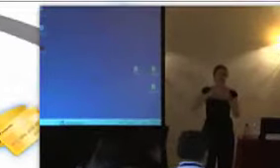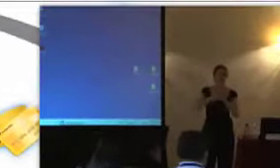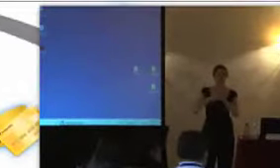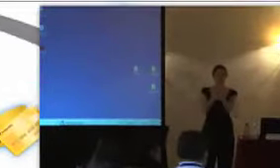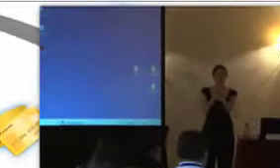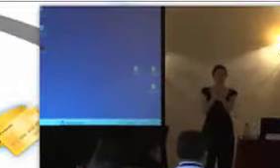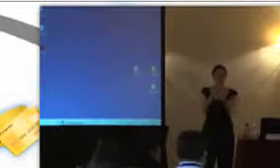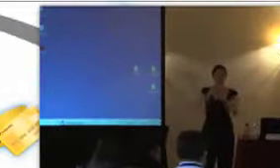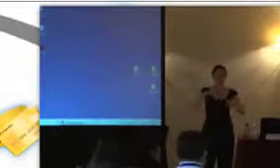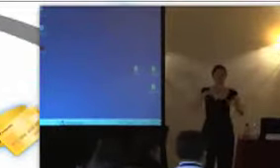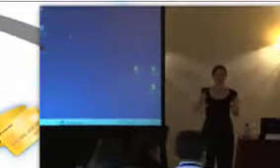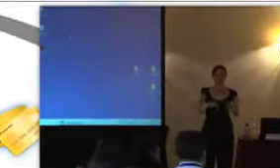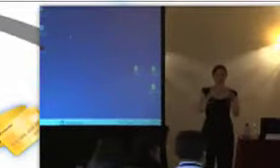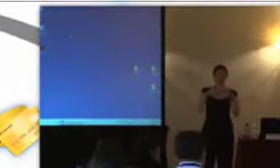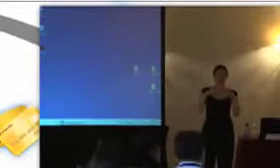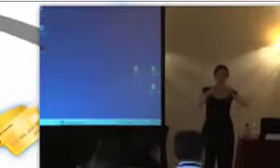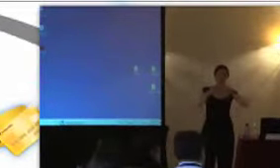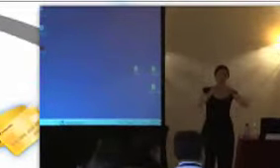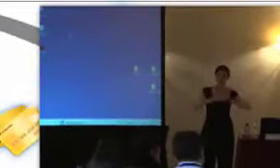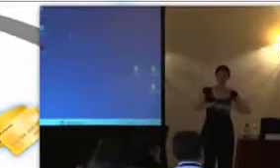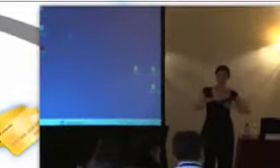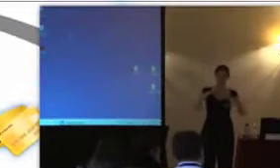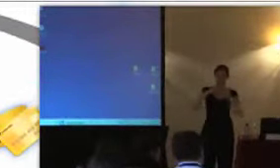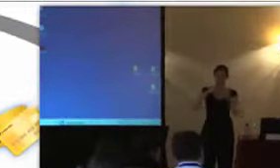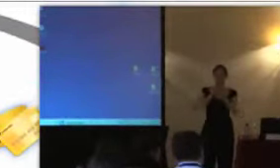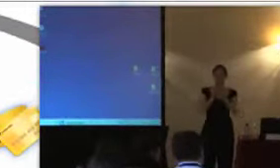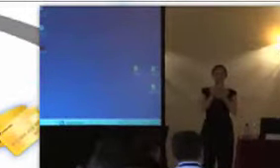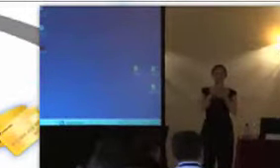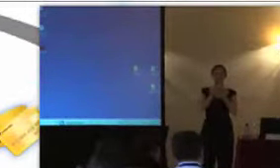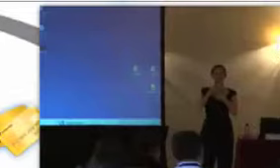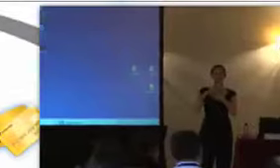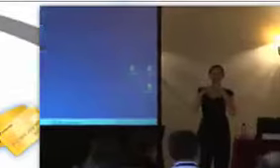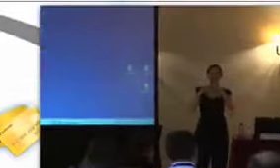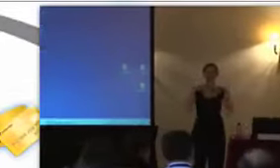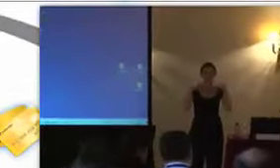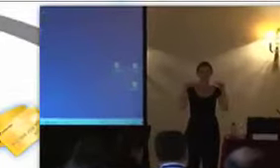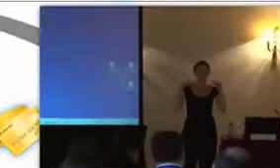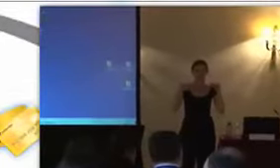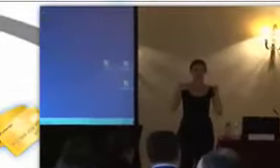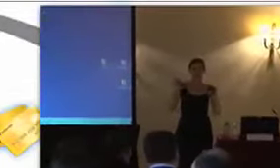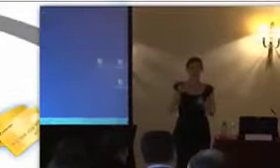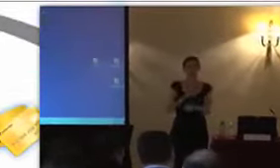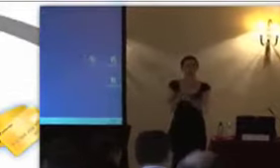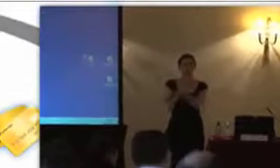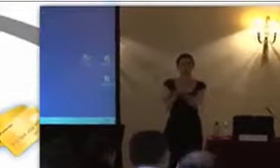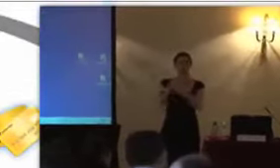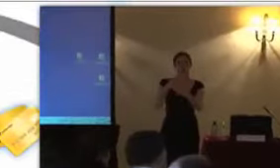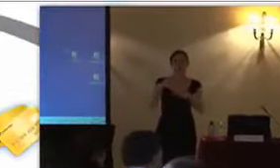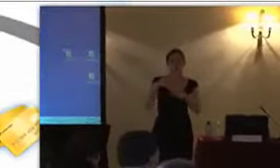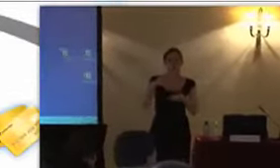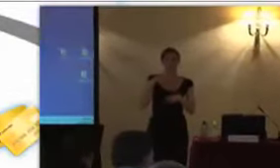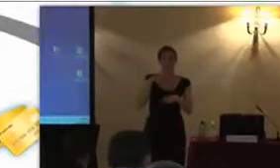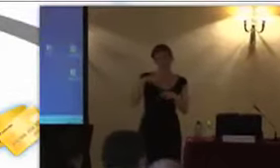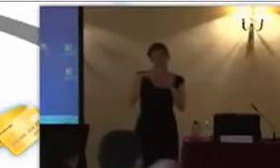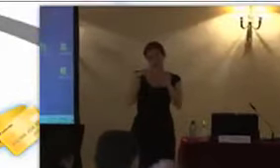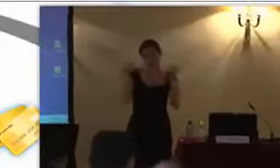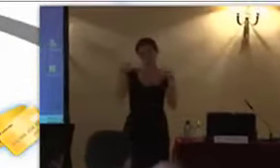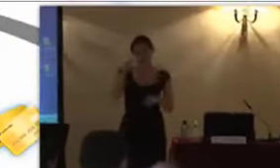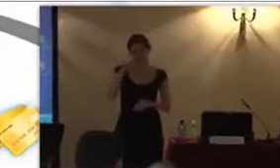We have different representatives. We have Francisco Florez and Francisco Javier